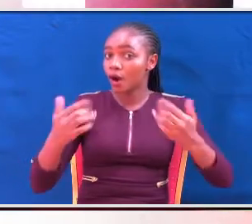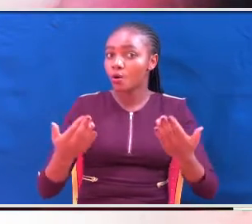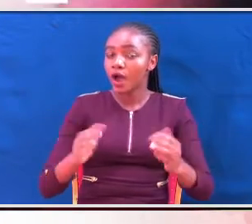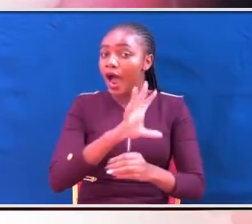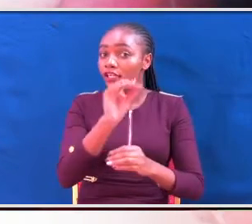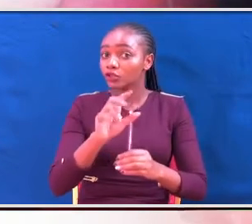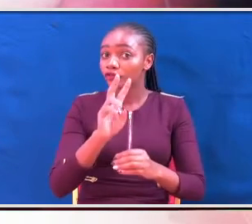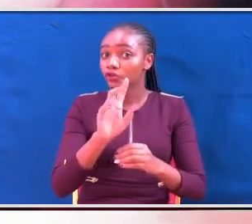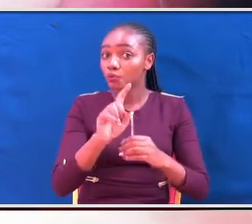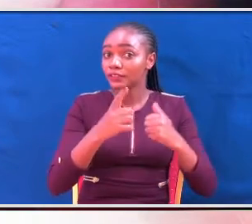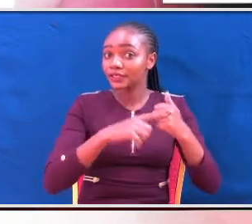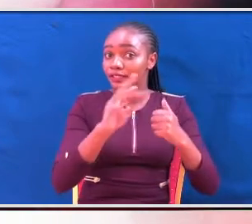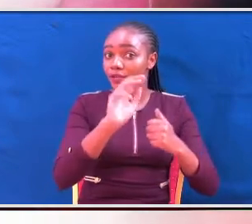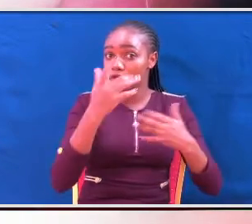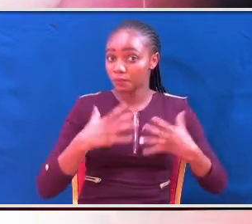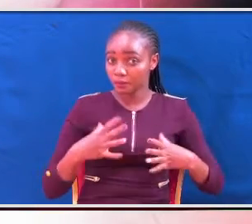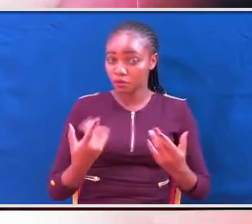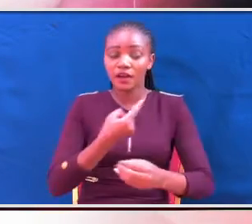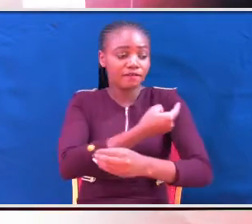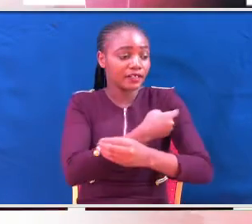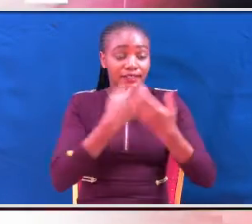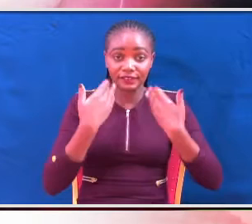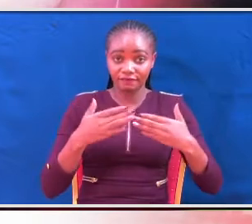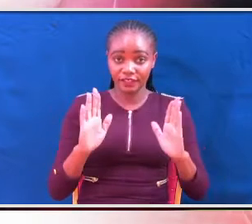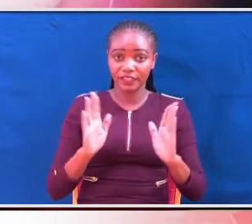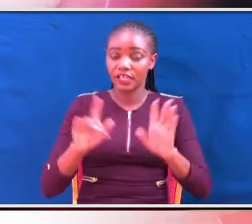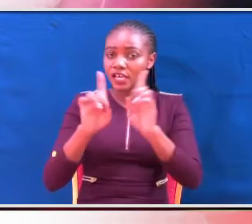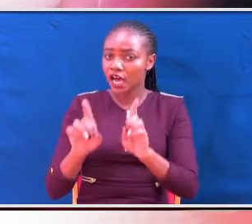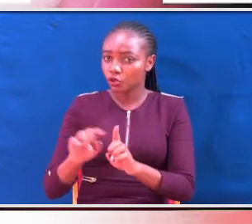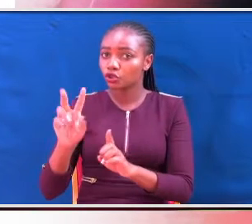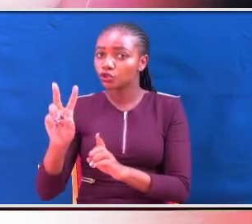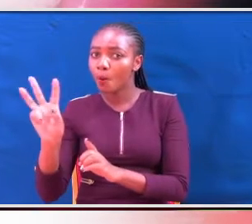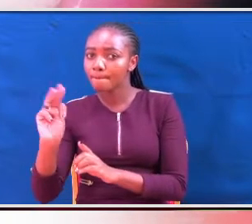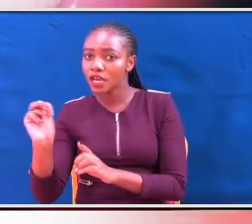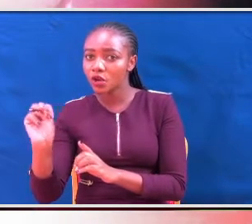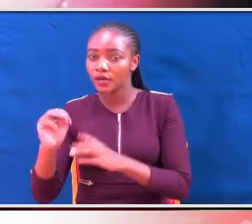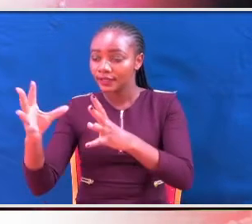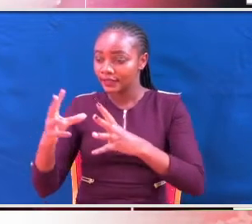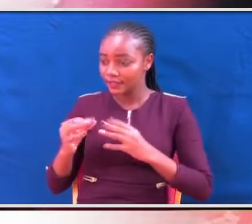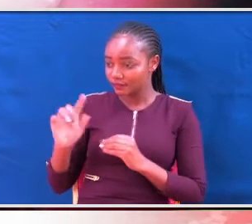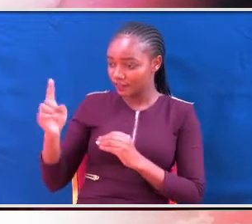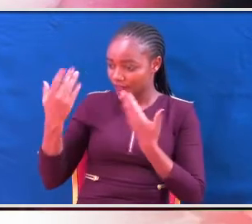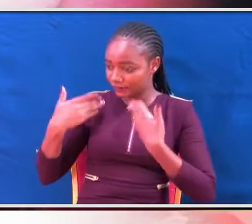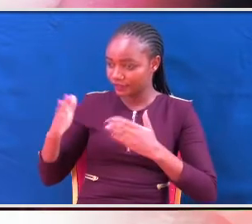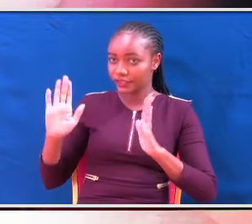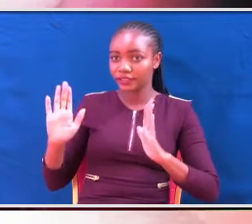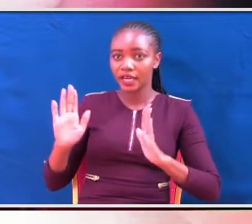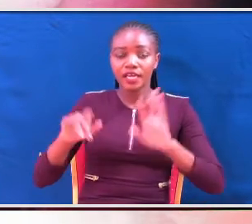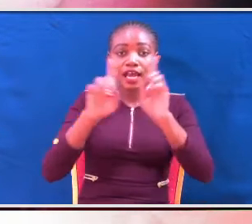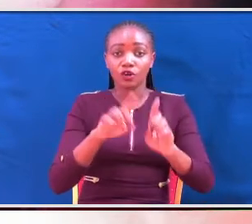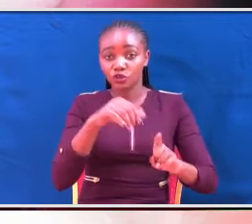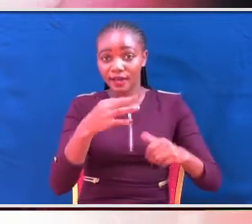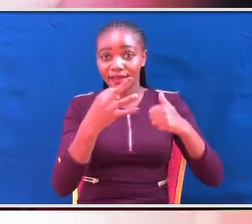of 2.6 million people have been vaccinated, out of which 2 million have received their first doses, with